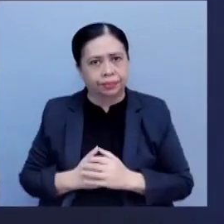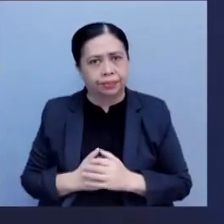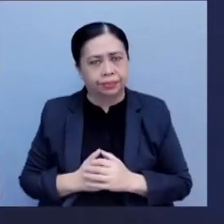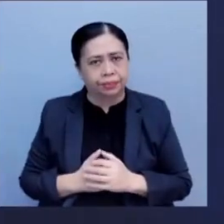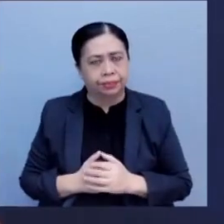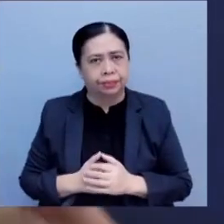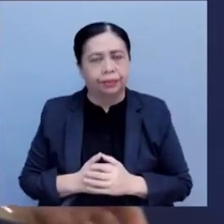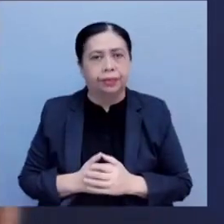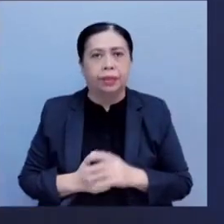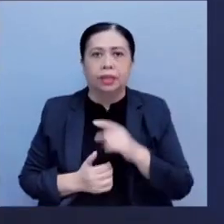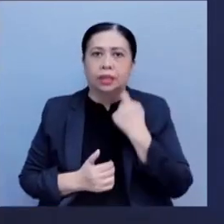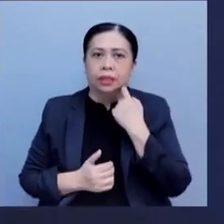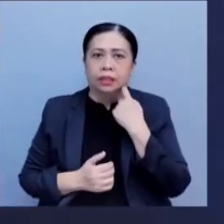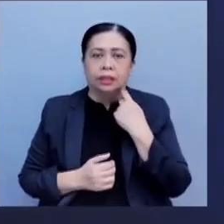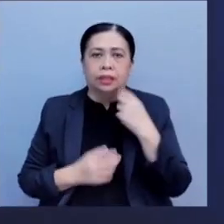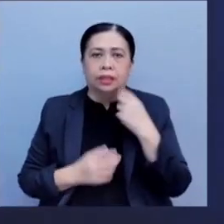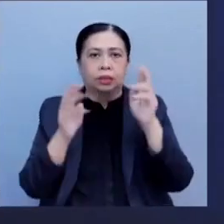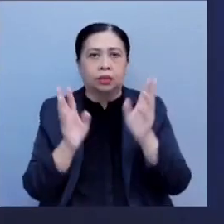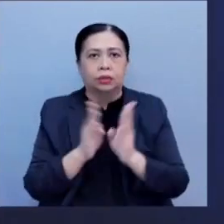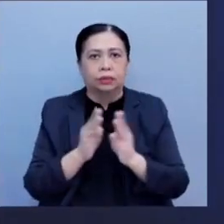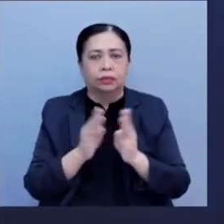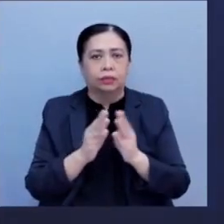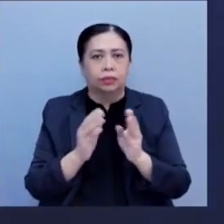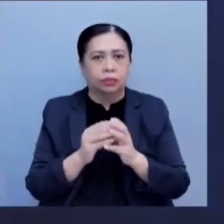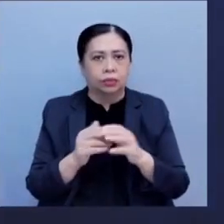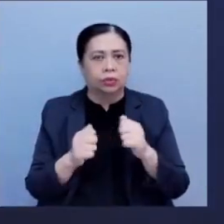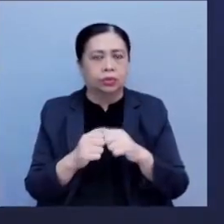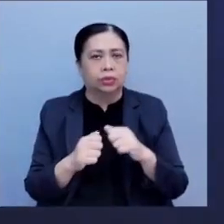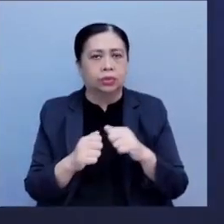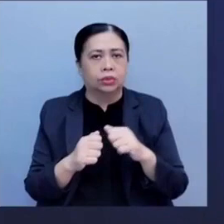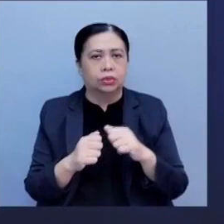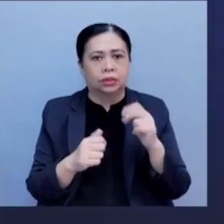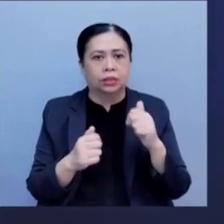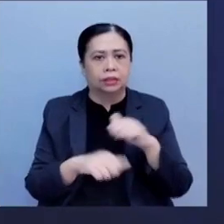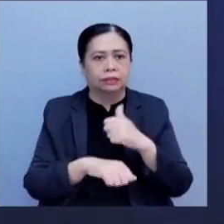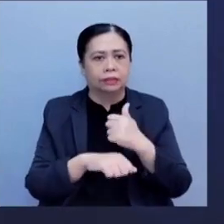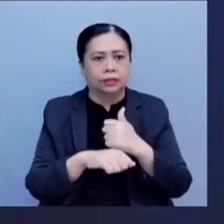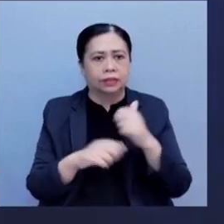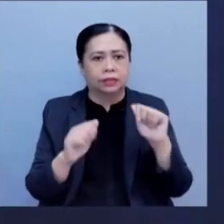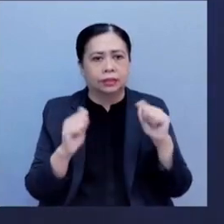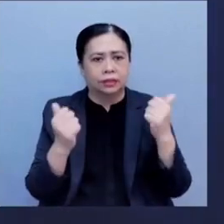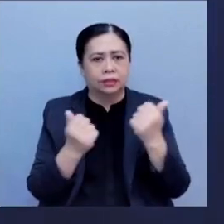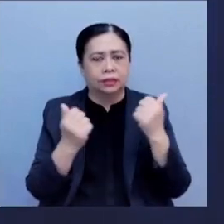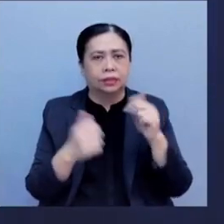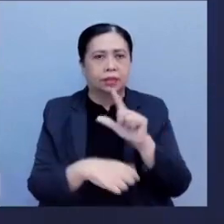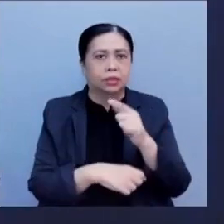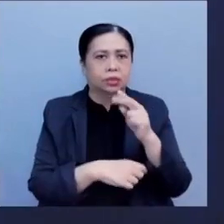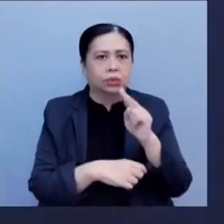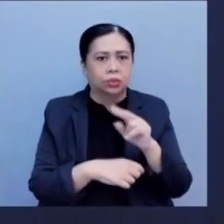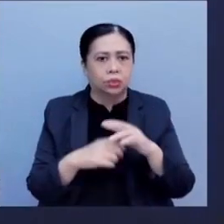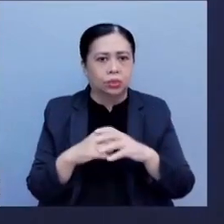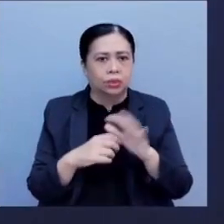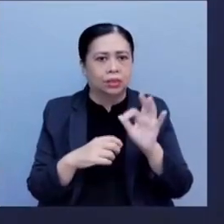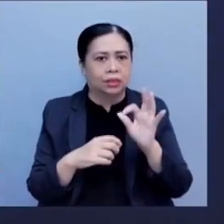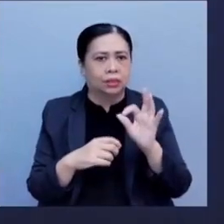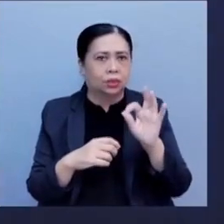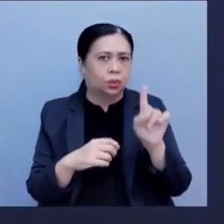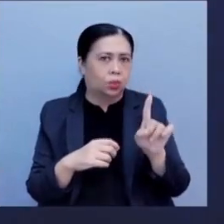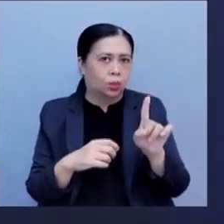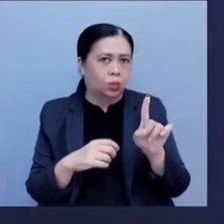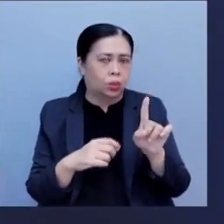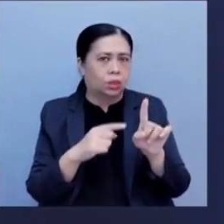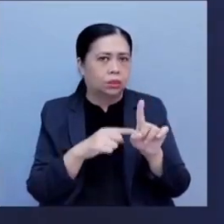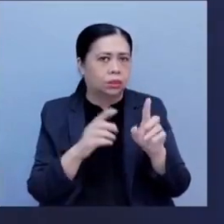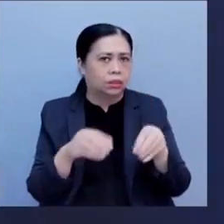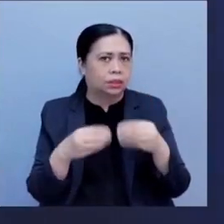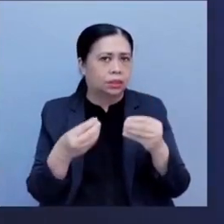Carmina, the Mayor's Forum coincides with the 32nd anniversary of the enactment of the Local Government Code of 1991, which provided